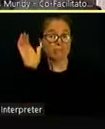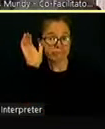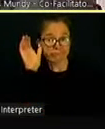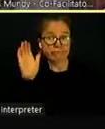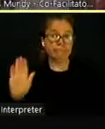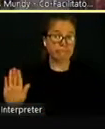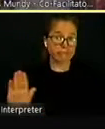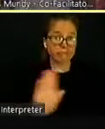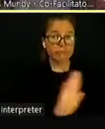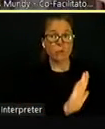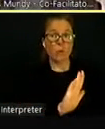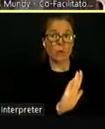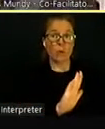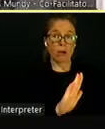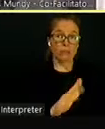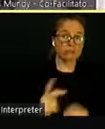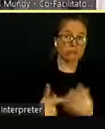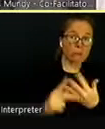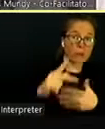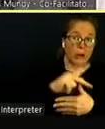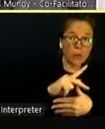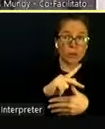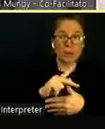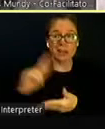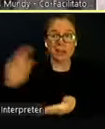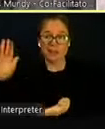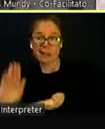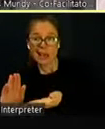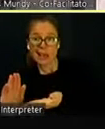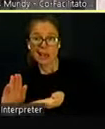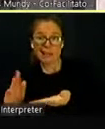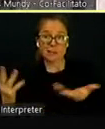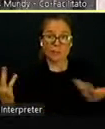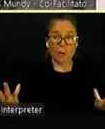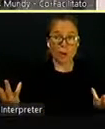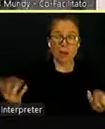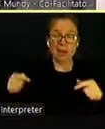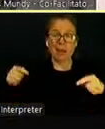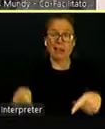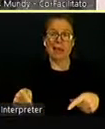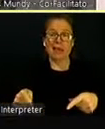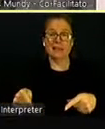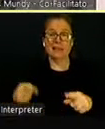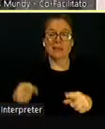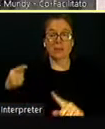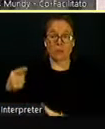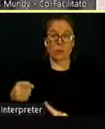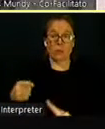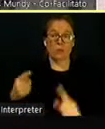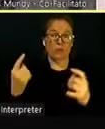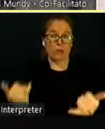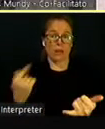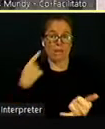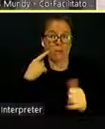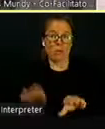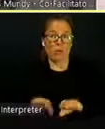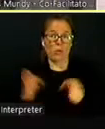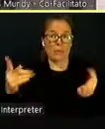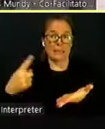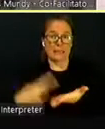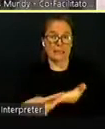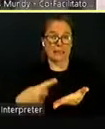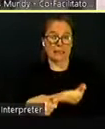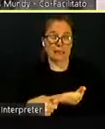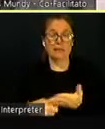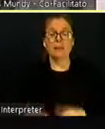want to uplift, what things you want to decrease, and that's the bulk of our remaining conversation. So I'm going to go through a couple of quick items,